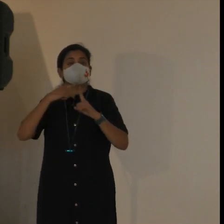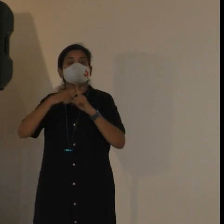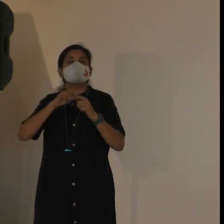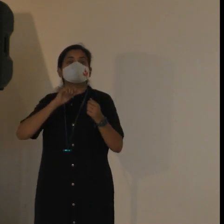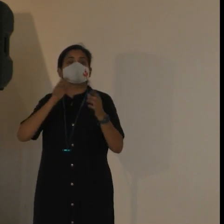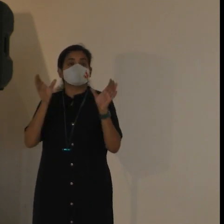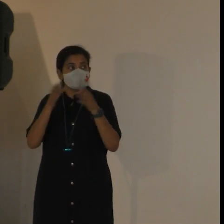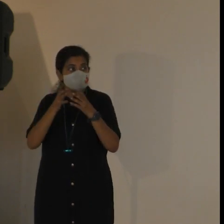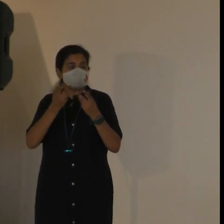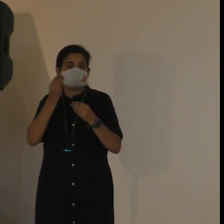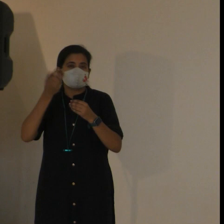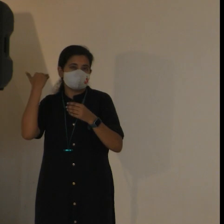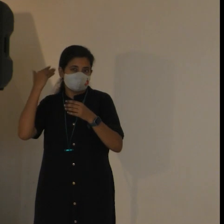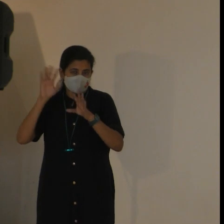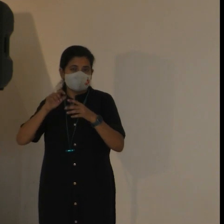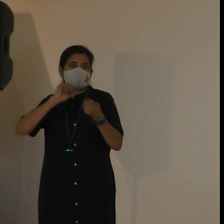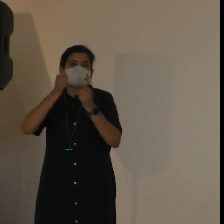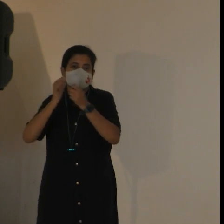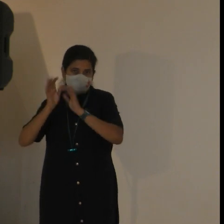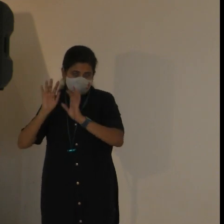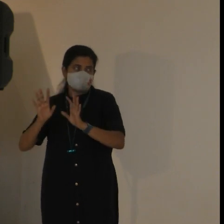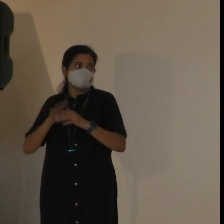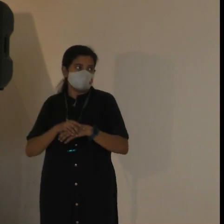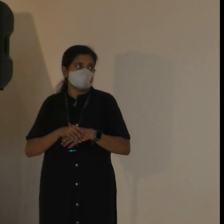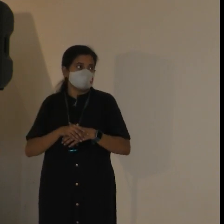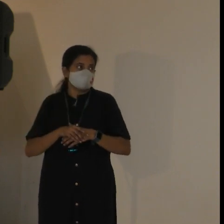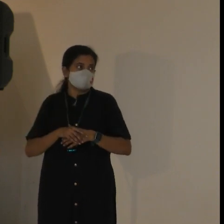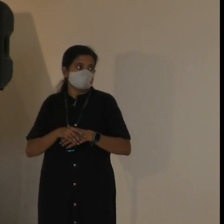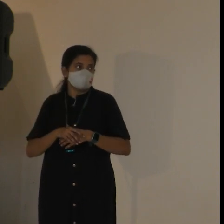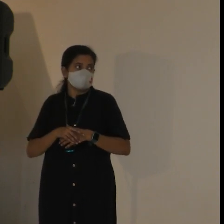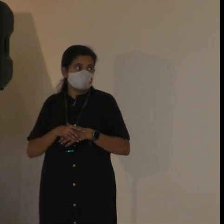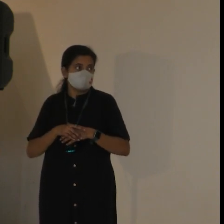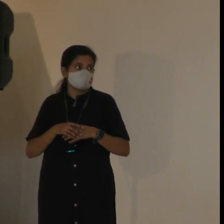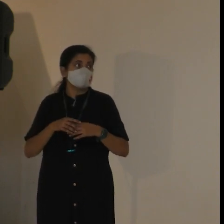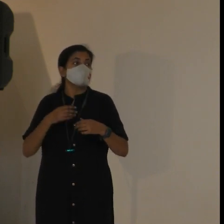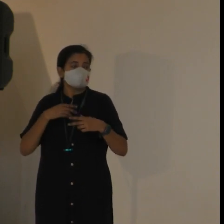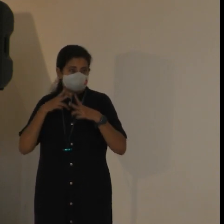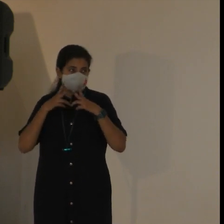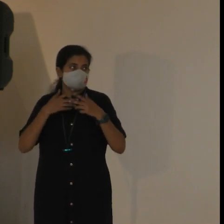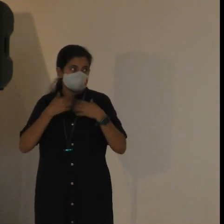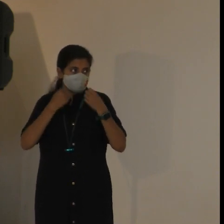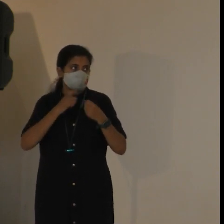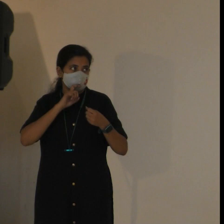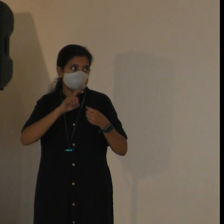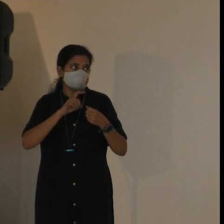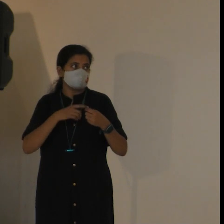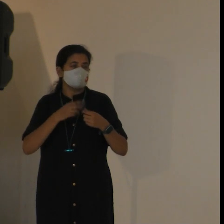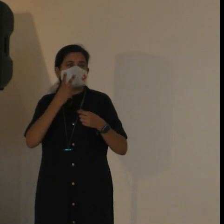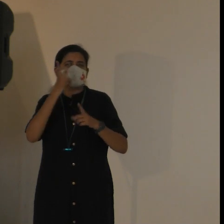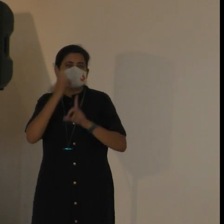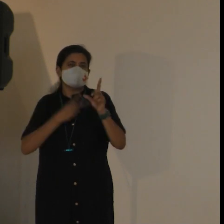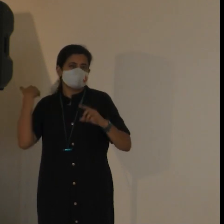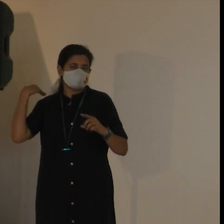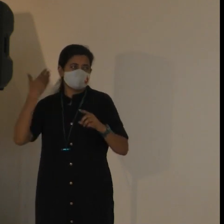changed over the last couple of years as well. One of the things that I always kept telling you all, that in the last 2